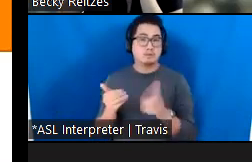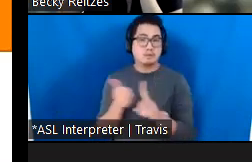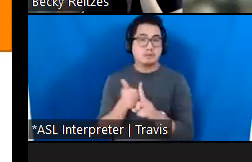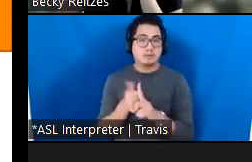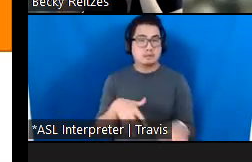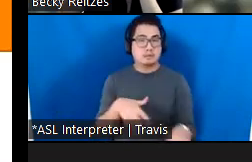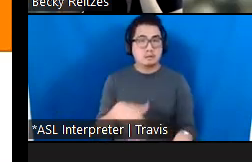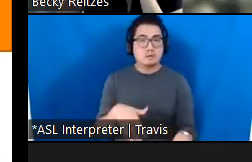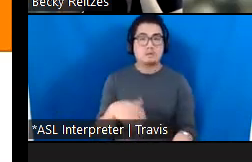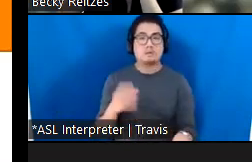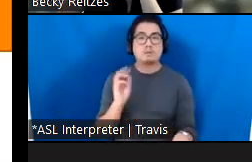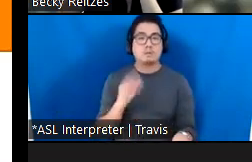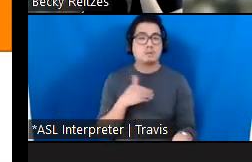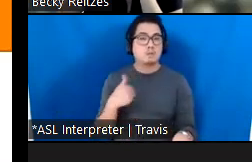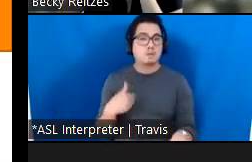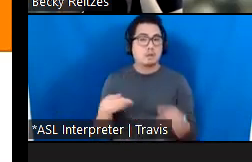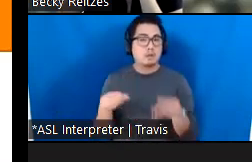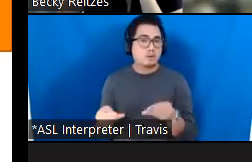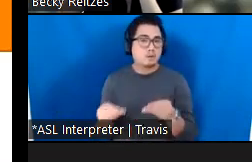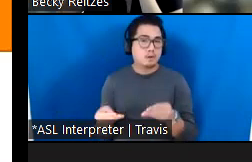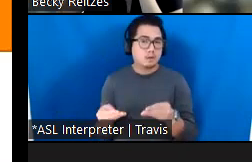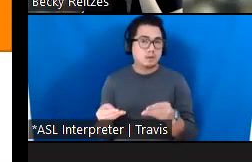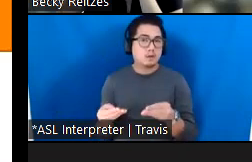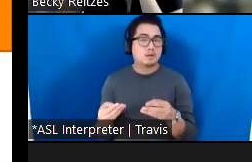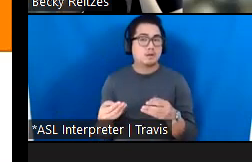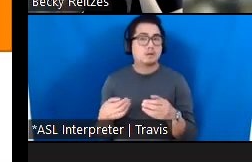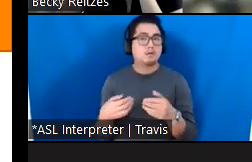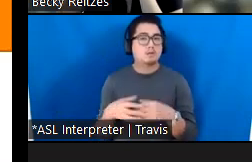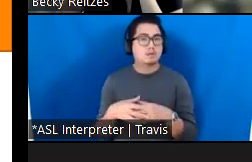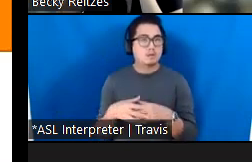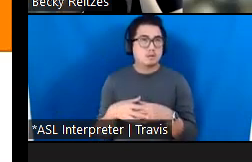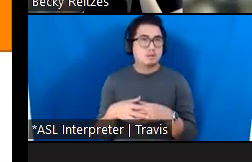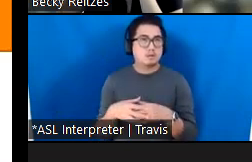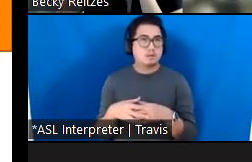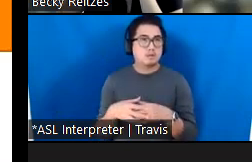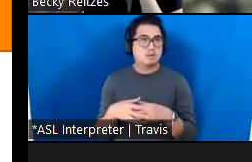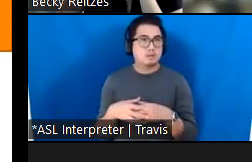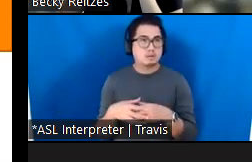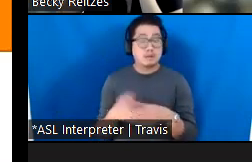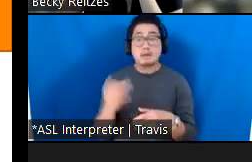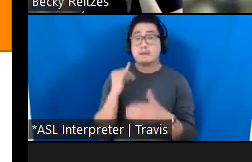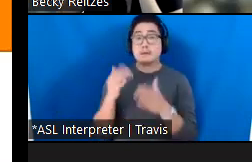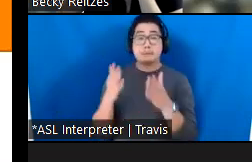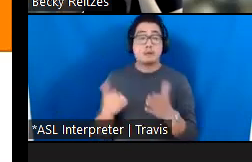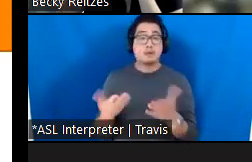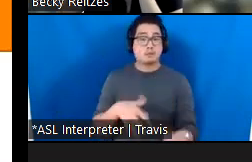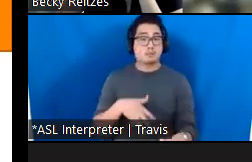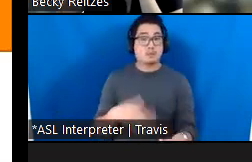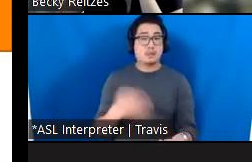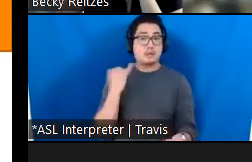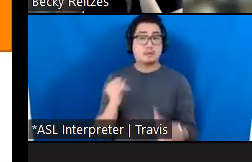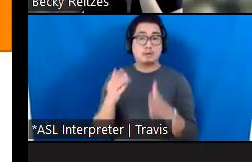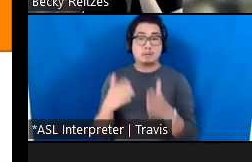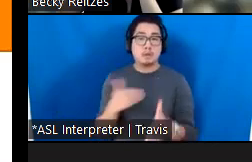feeding or is pregnant, gets COVID. So if somebody is pregnant and they get COVID, their immune system